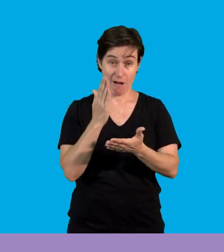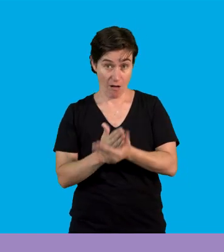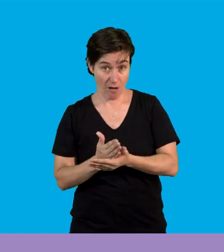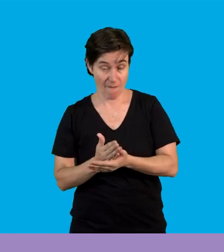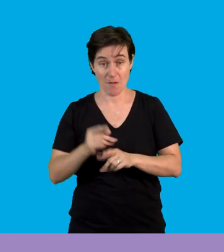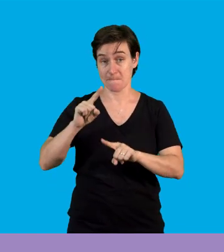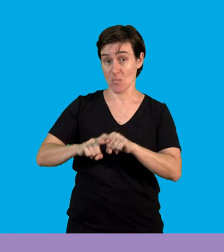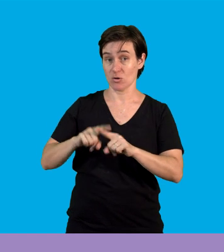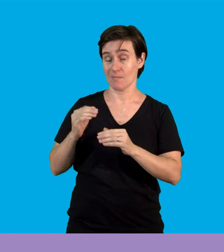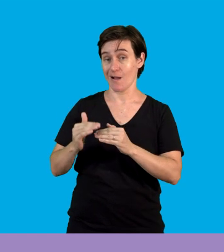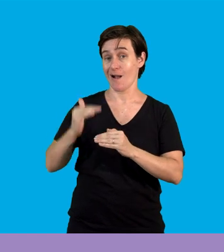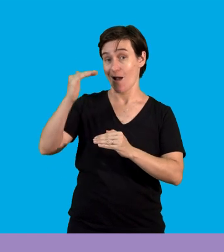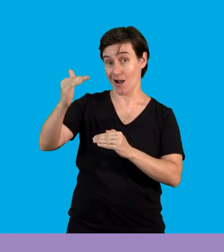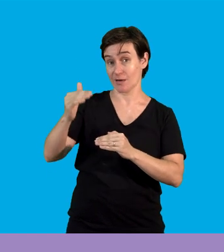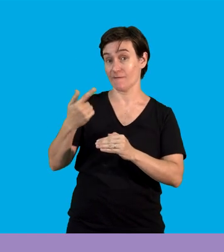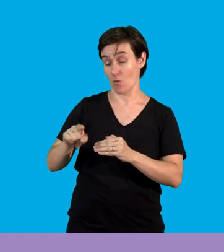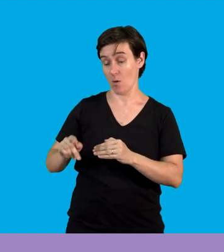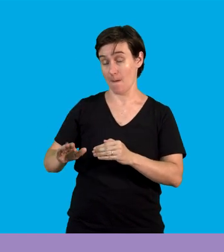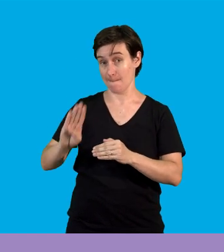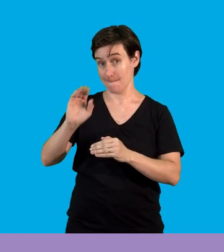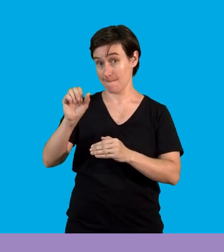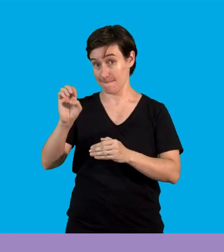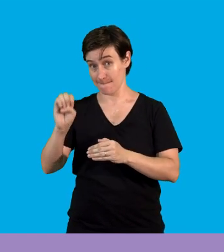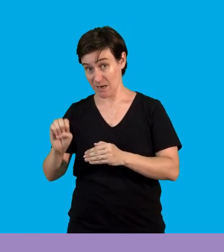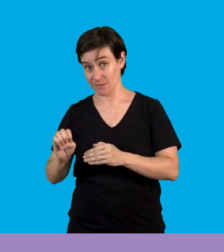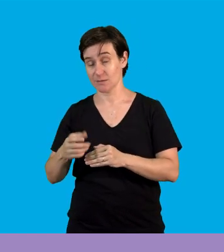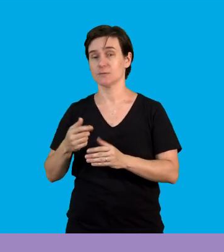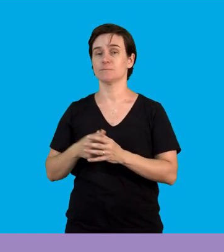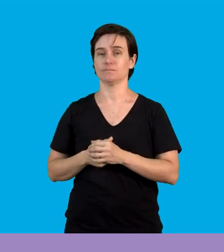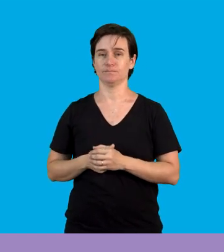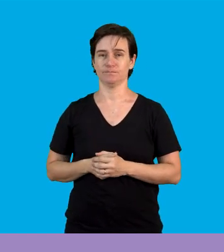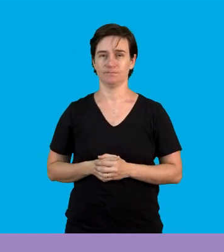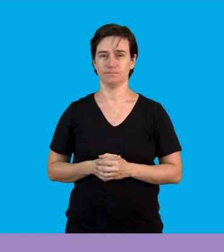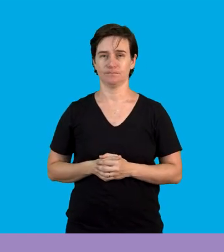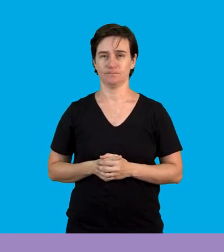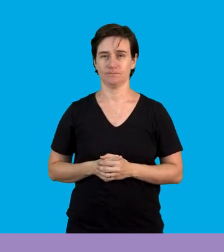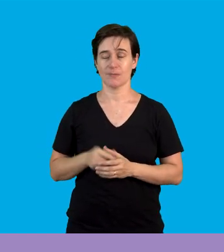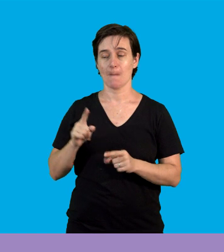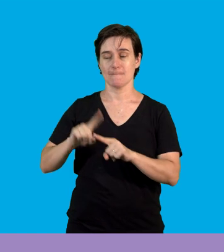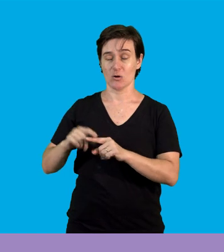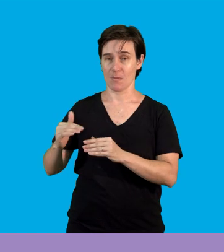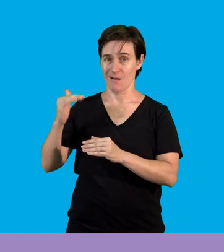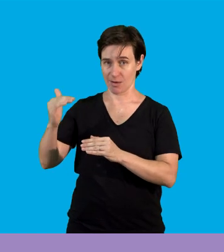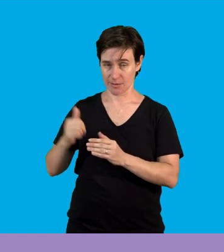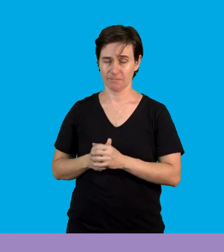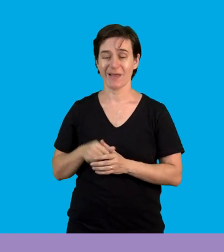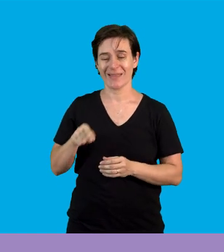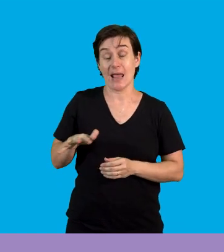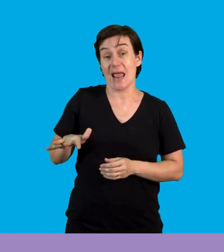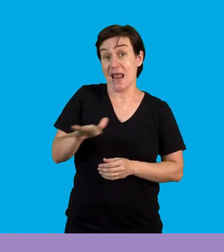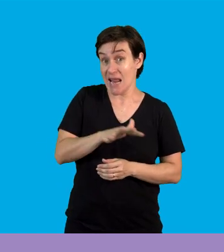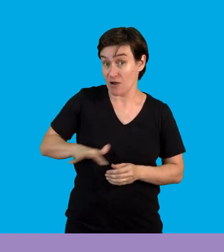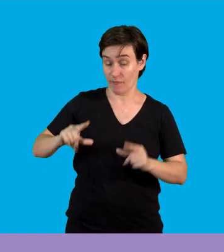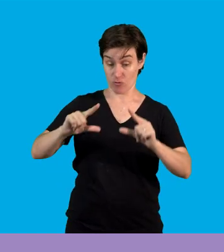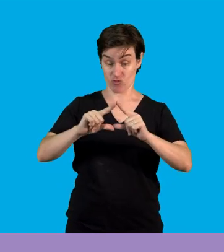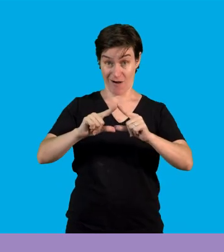1/2 multiplied by the base multiplied by the height. And of course, that's just the area of the base. We are